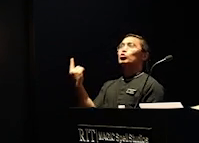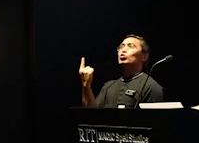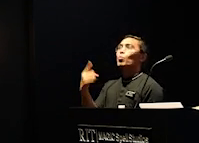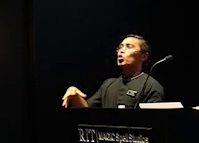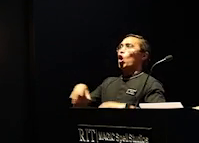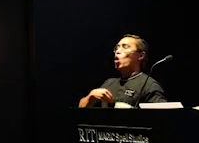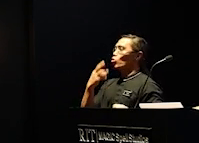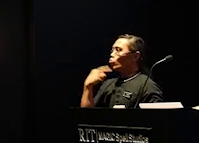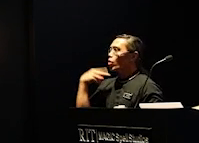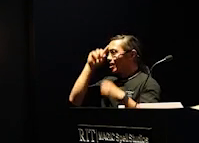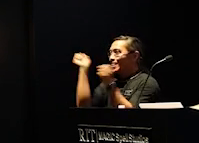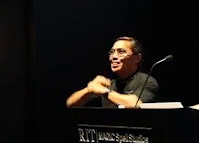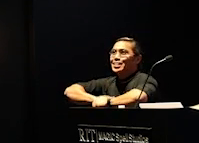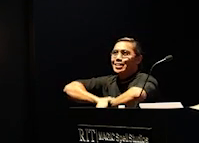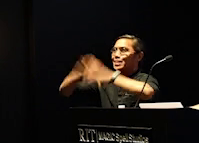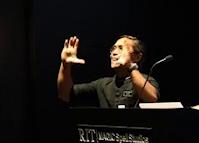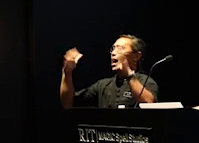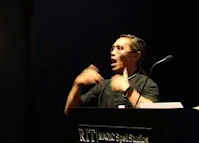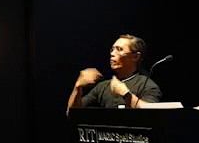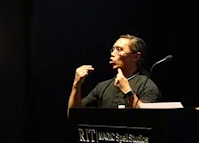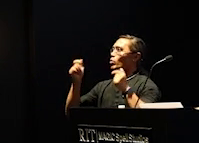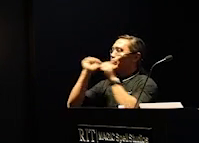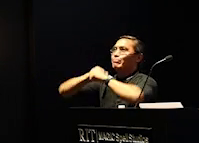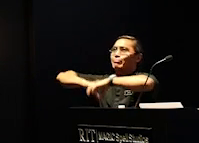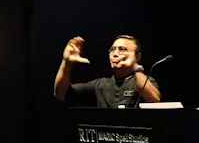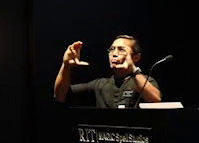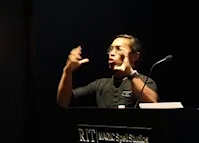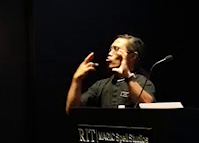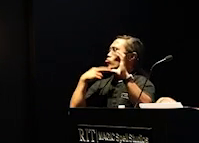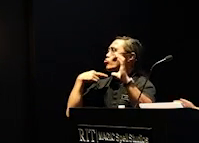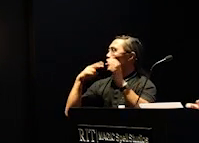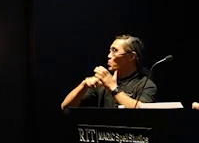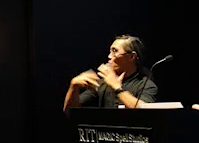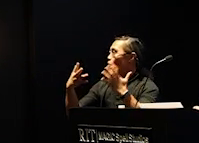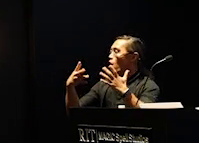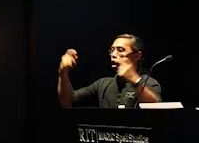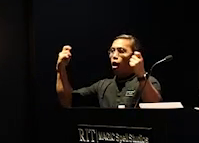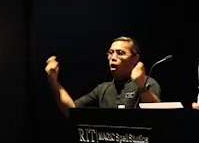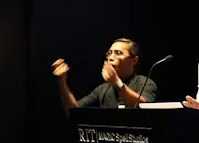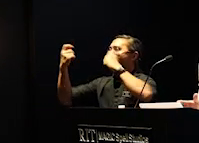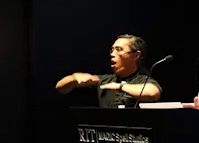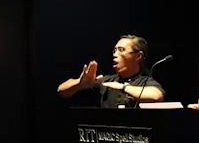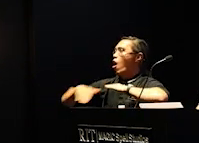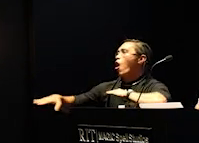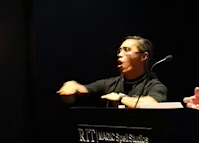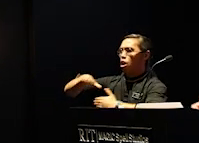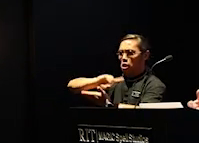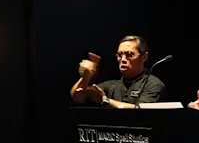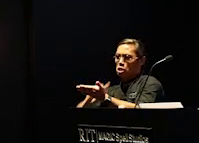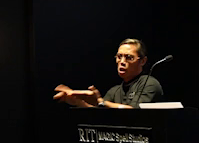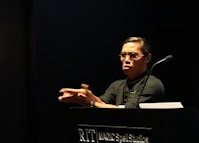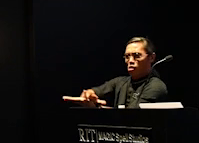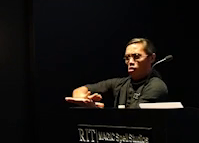of what a restaurant is. Like, to me, they're grand and they're celebratory, and they're very, very somewhat well designed, I